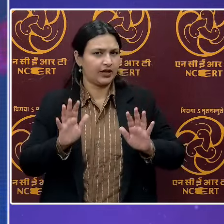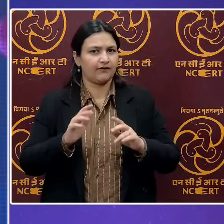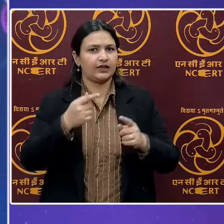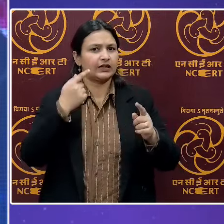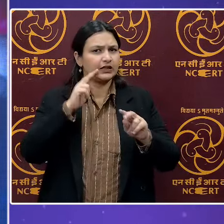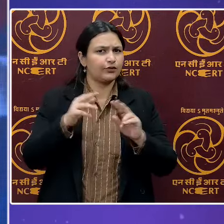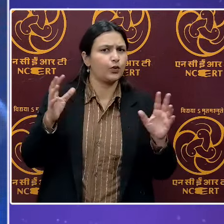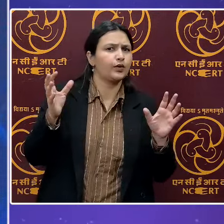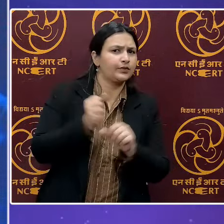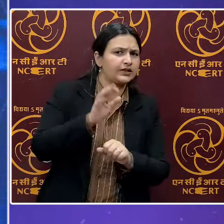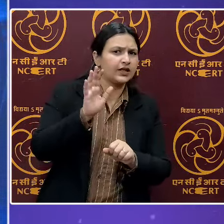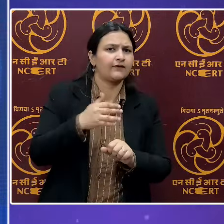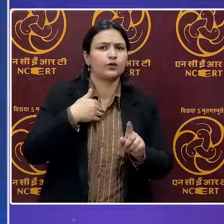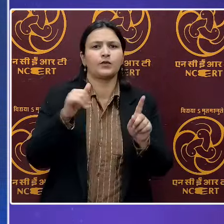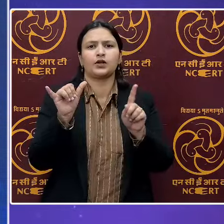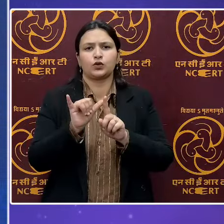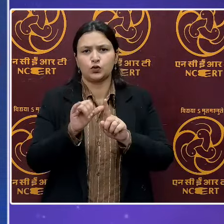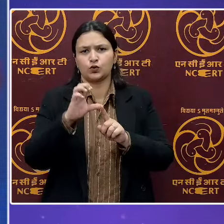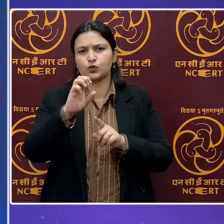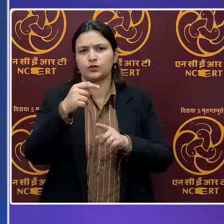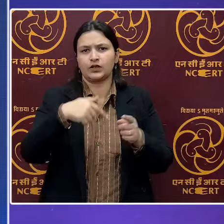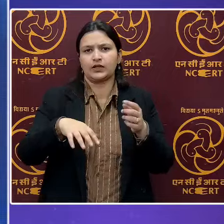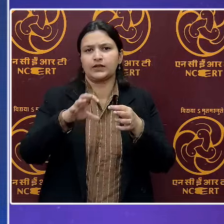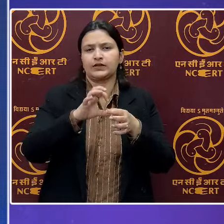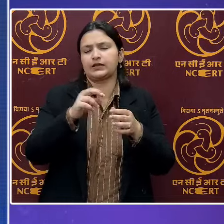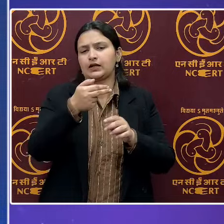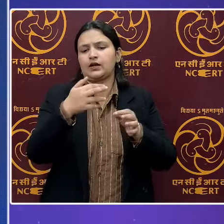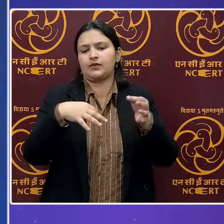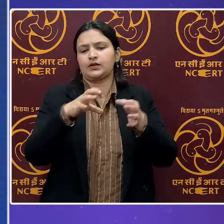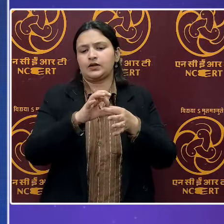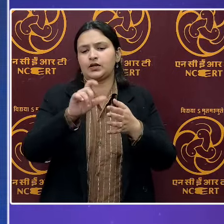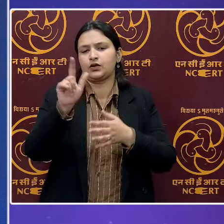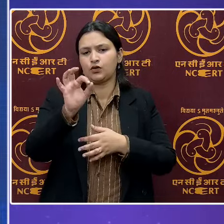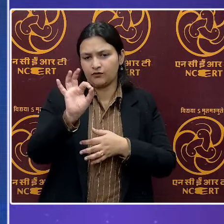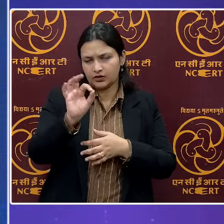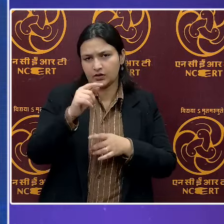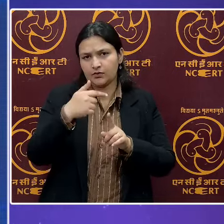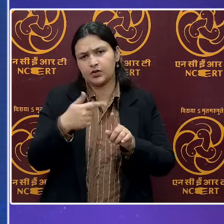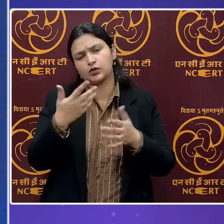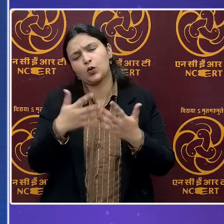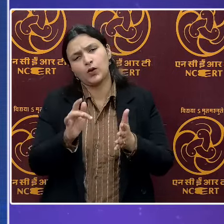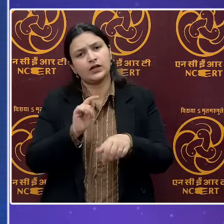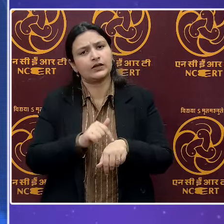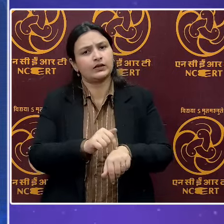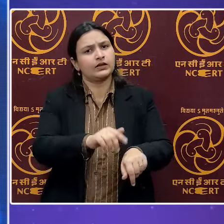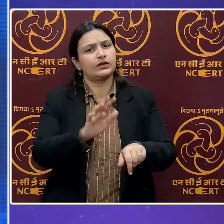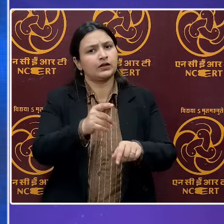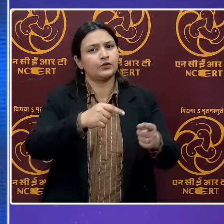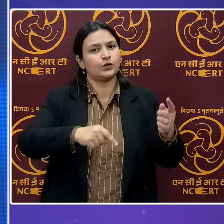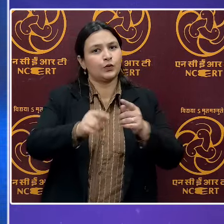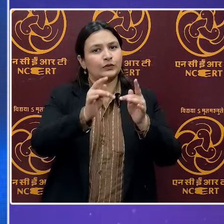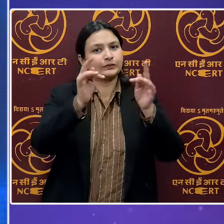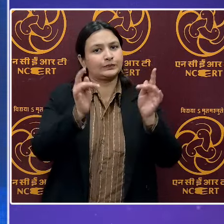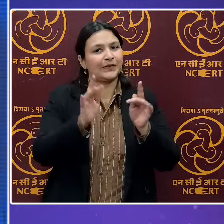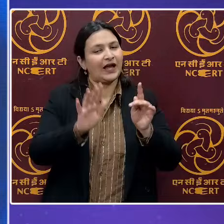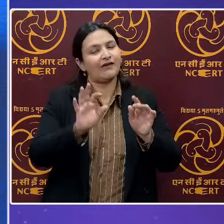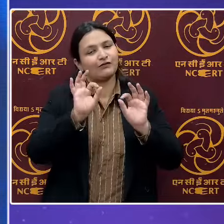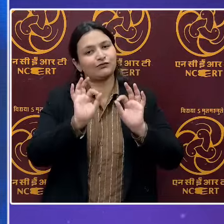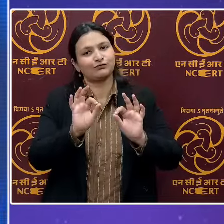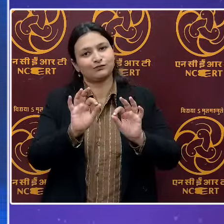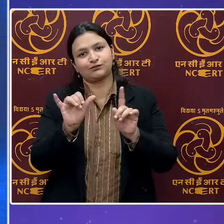can watch it again on our YouTube channel, that is NCERT Official. Anytime, all you need is an internet connection. That is